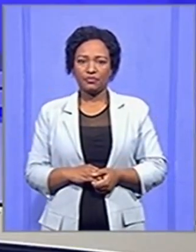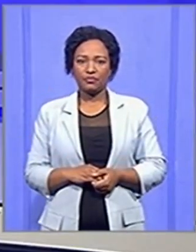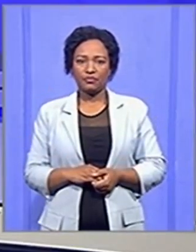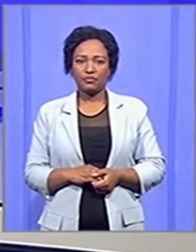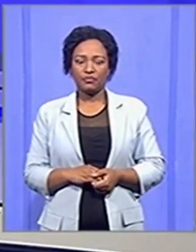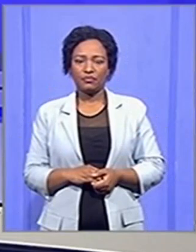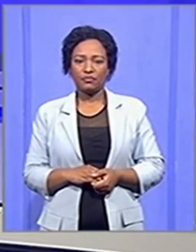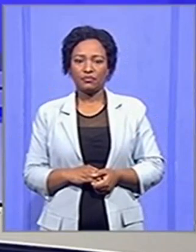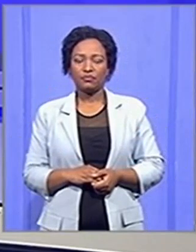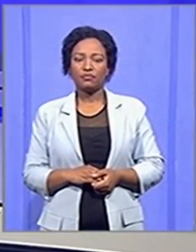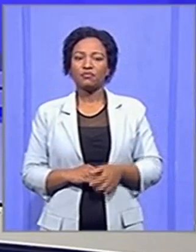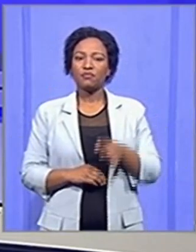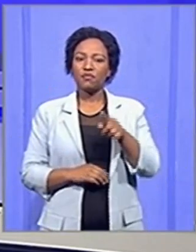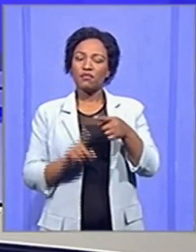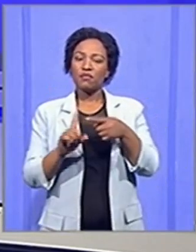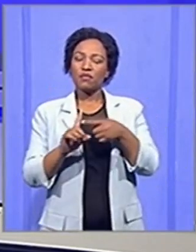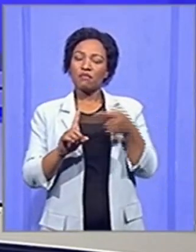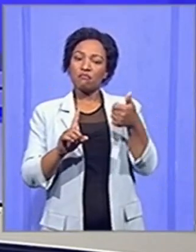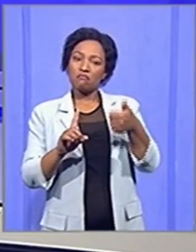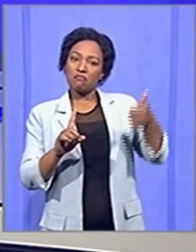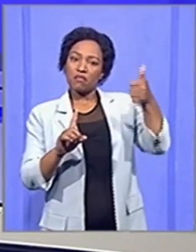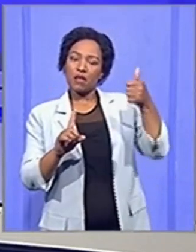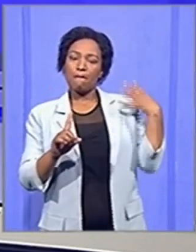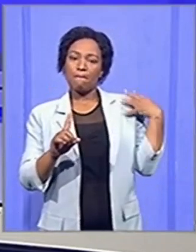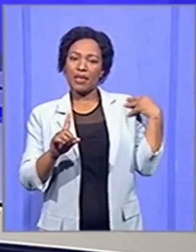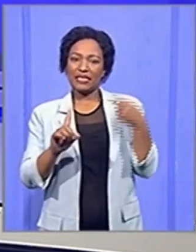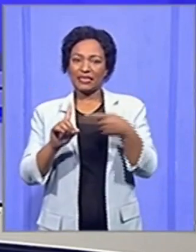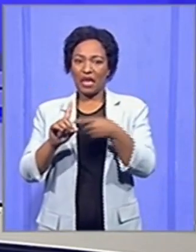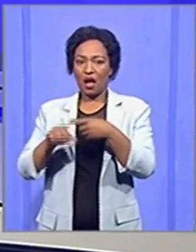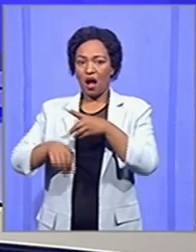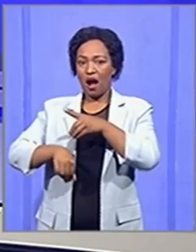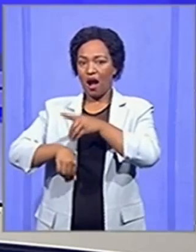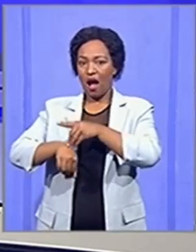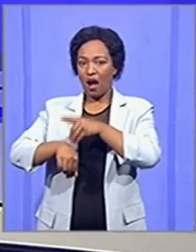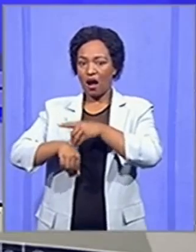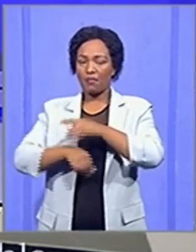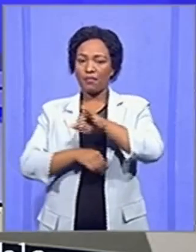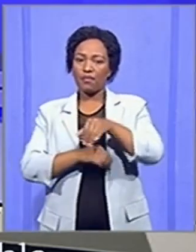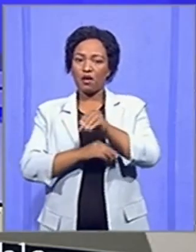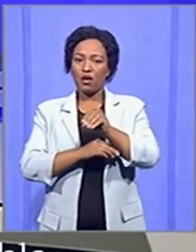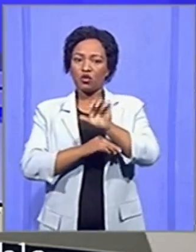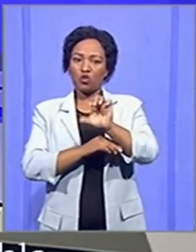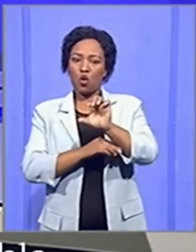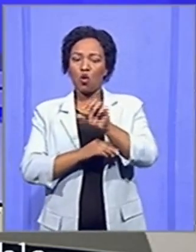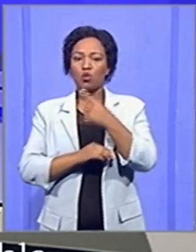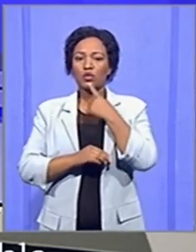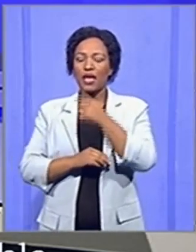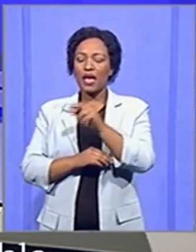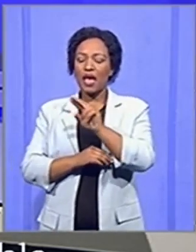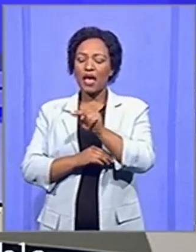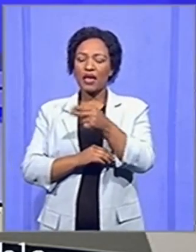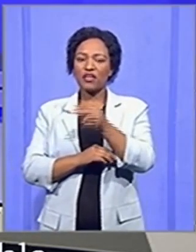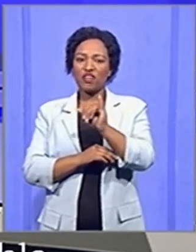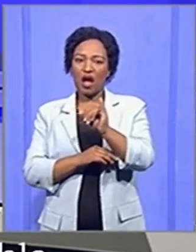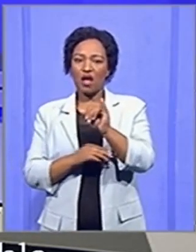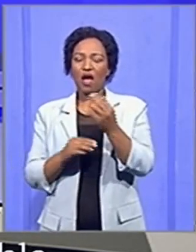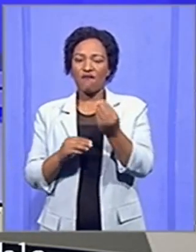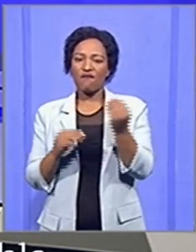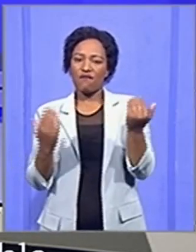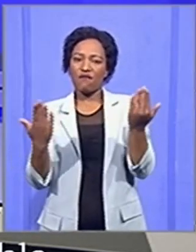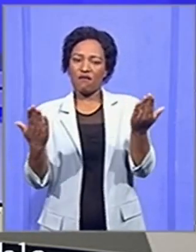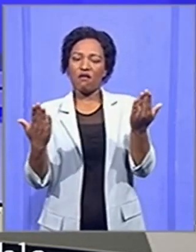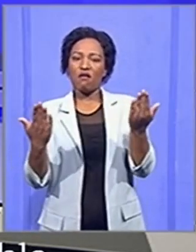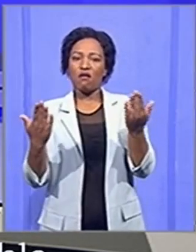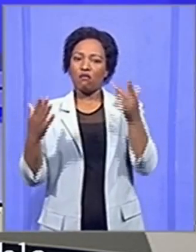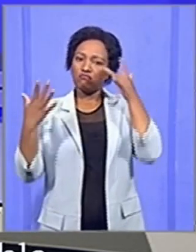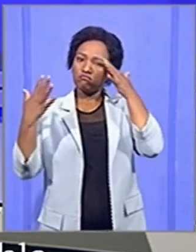Tona ya boitekanelo Ngaka Joe Phaahla o tlhalosa gore molao wa NHI o na le magato a le mabedi a tla